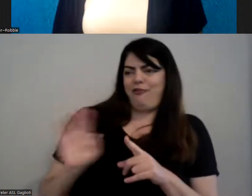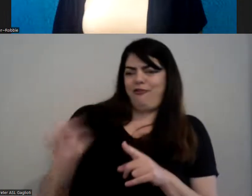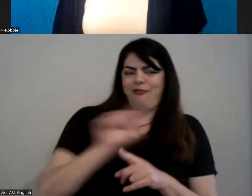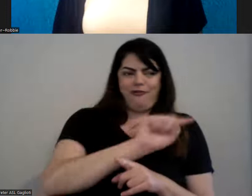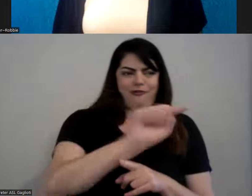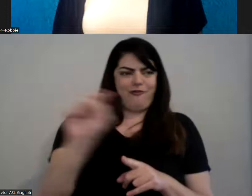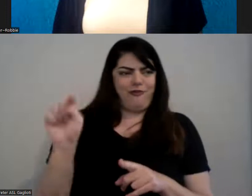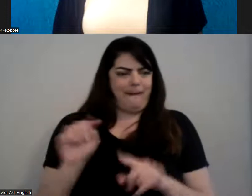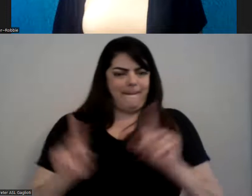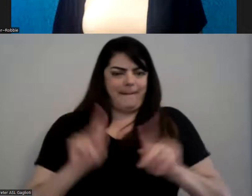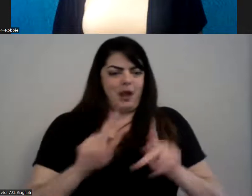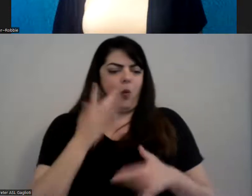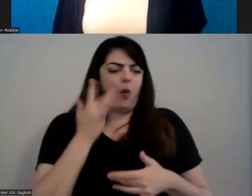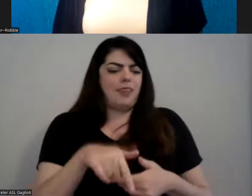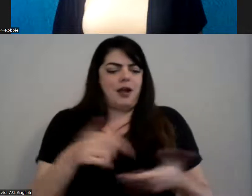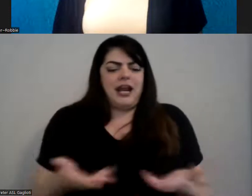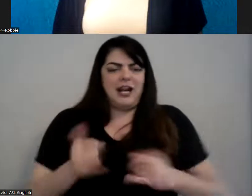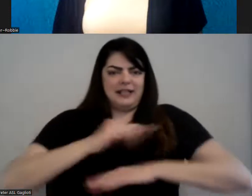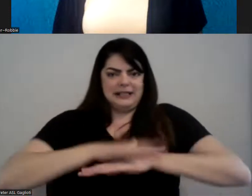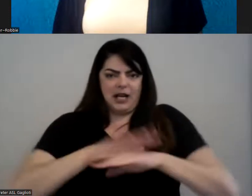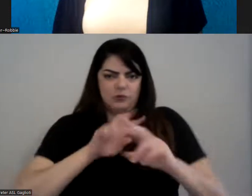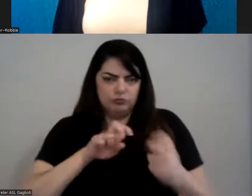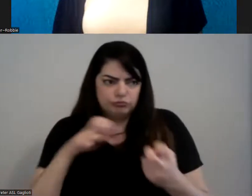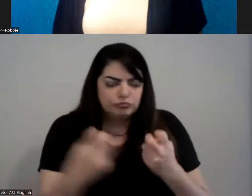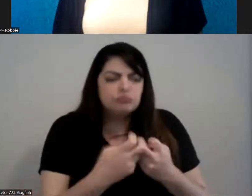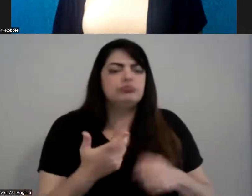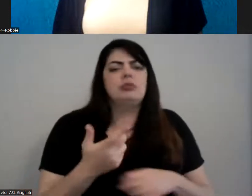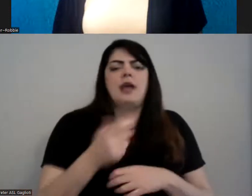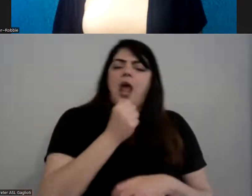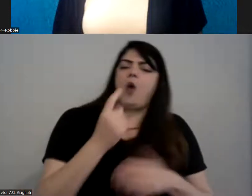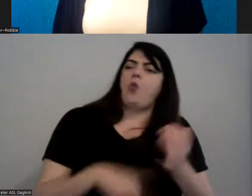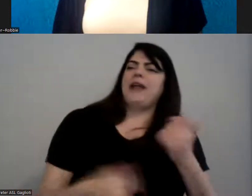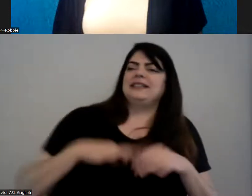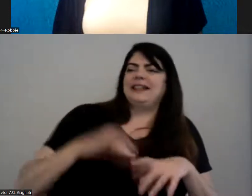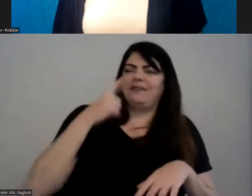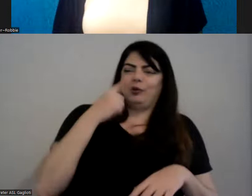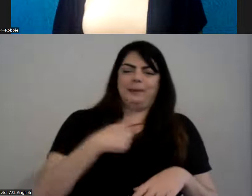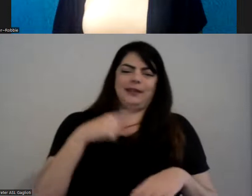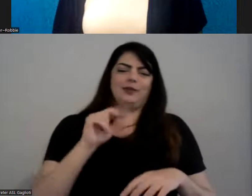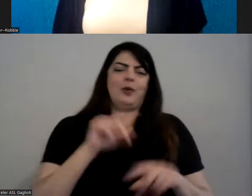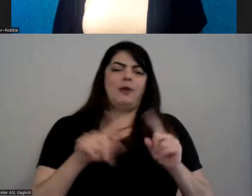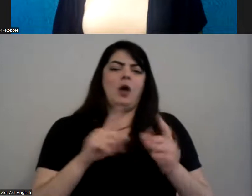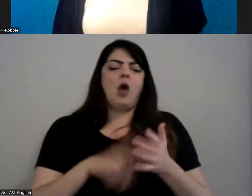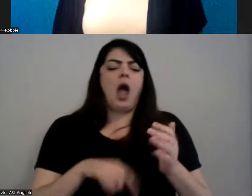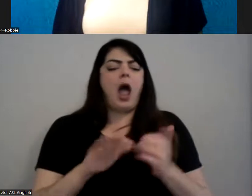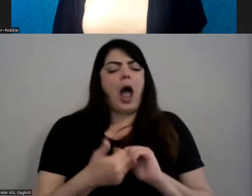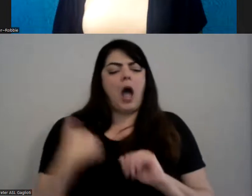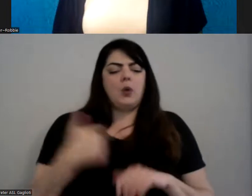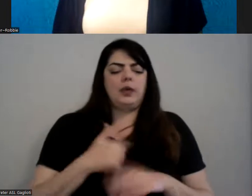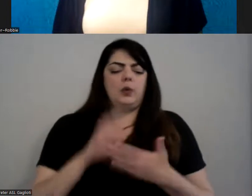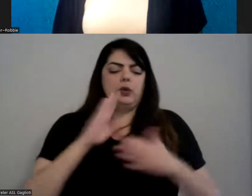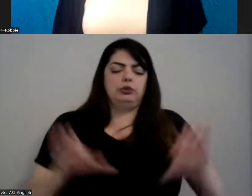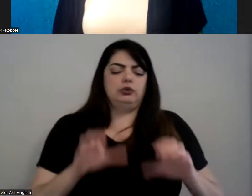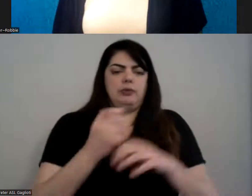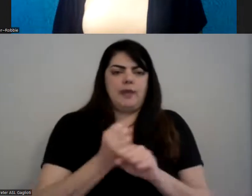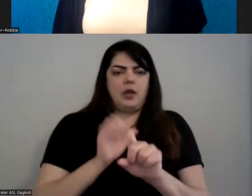table? Not necessarily just that idea of what's in it for me, but also how is what we're going to do going to make your